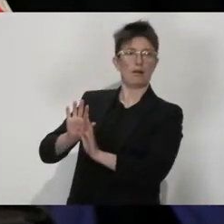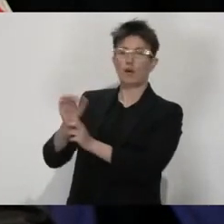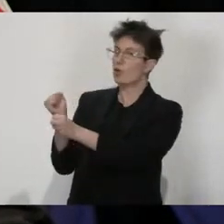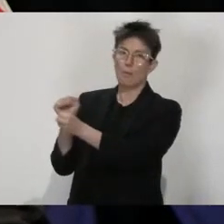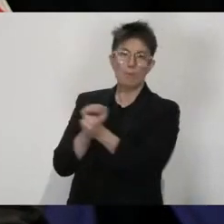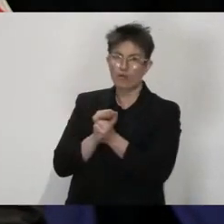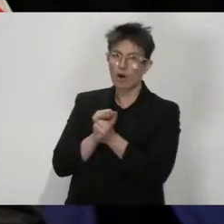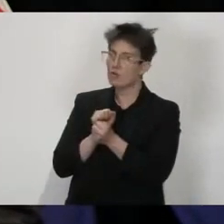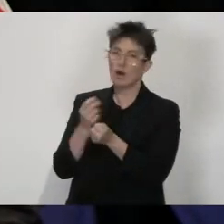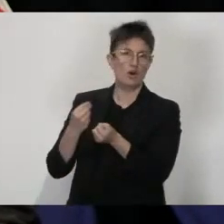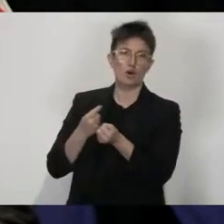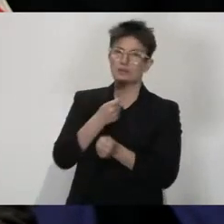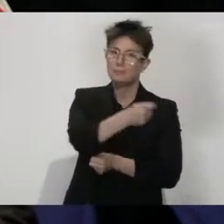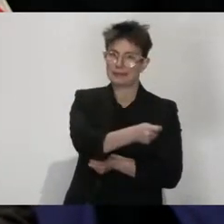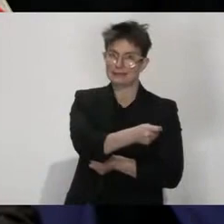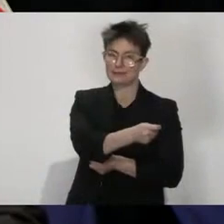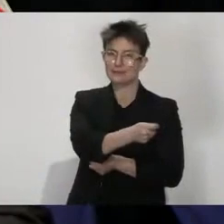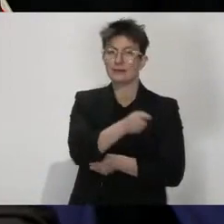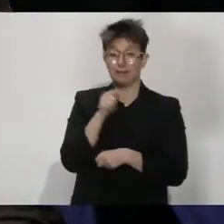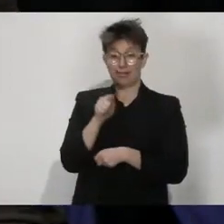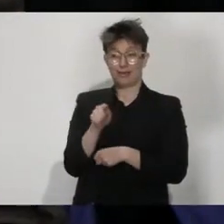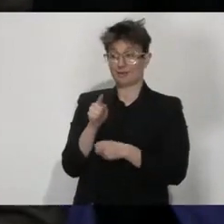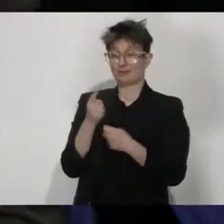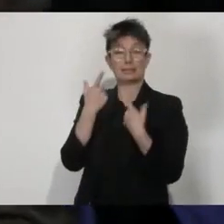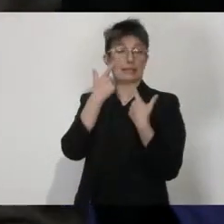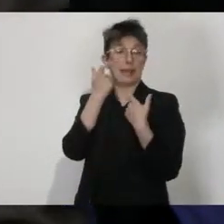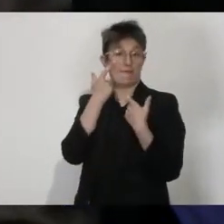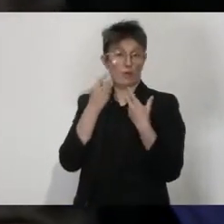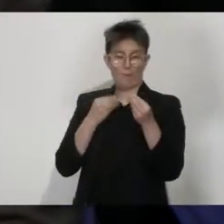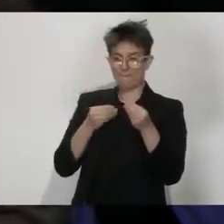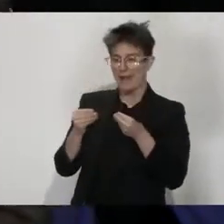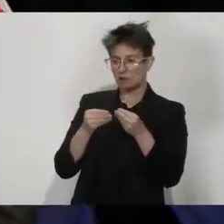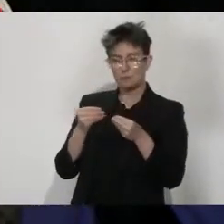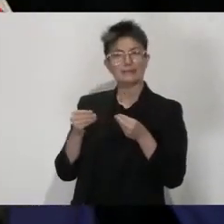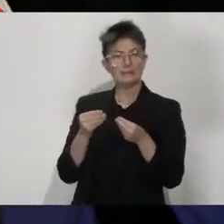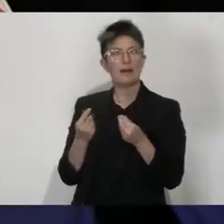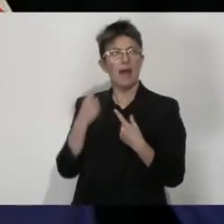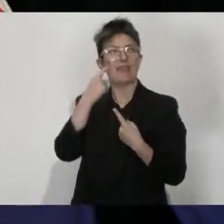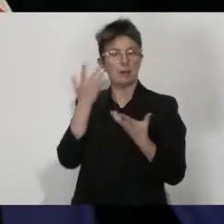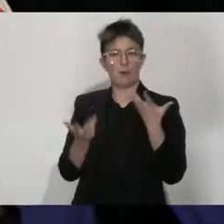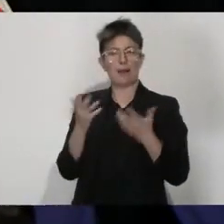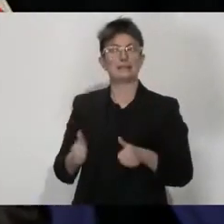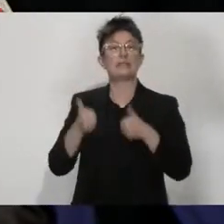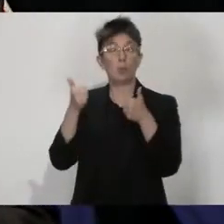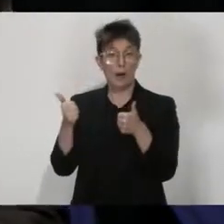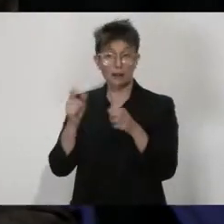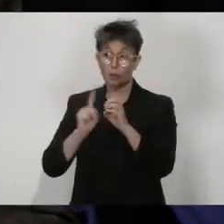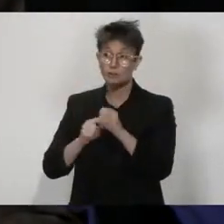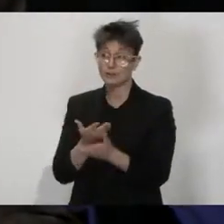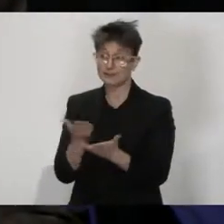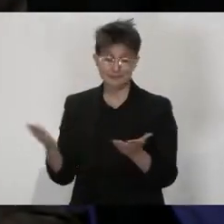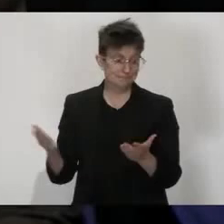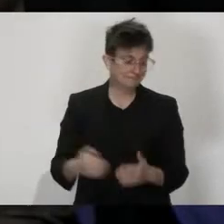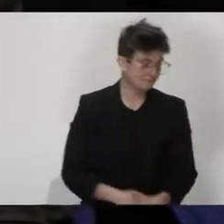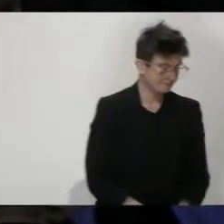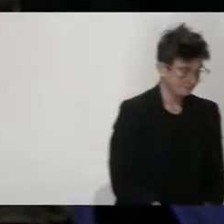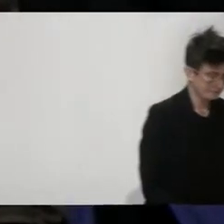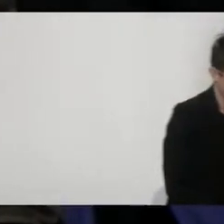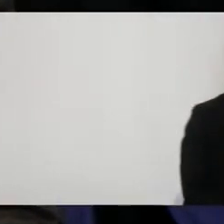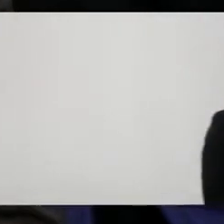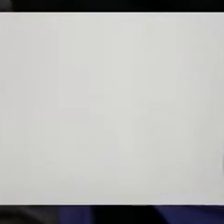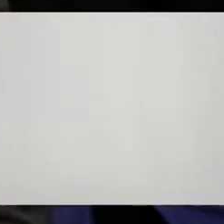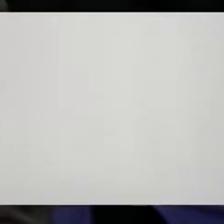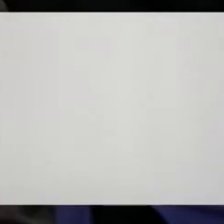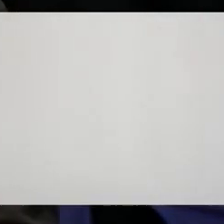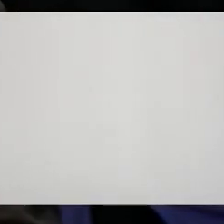is all about managing the economy carefully, and I believe we're getting the balance right. Cheers. Those 7 imported cases,